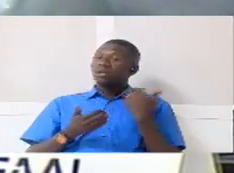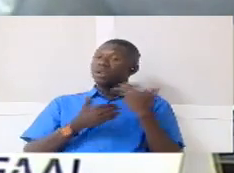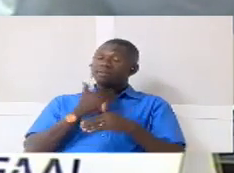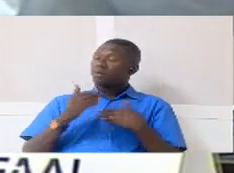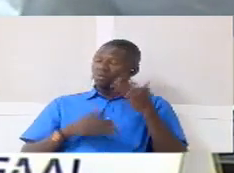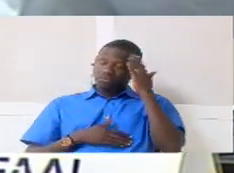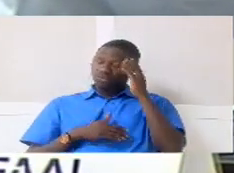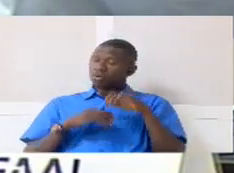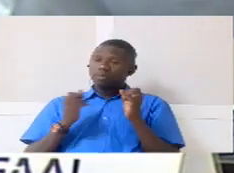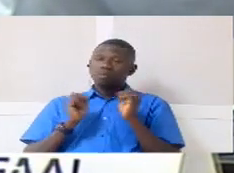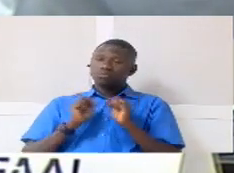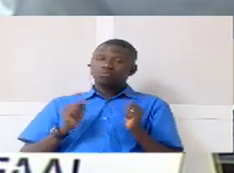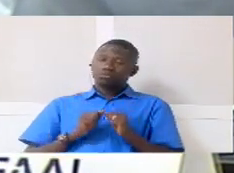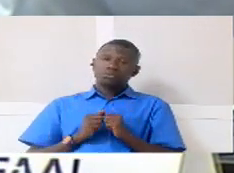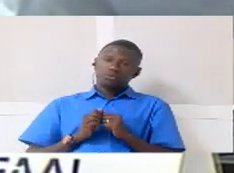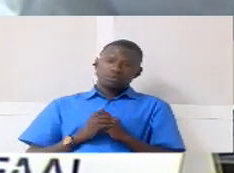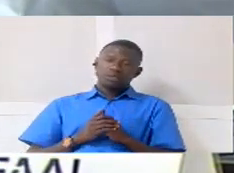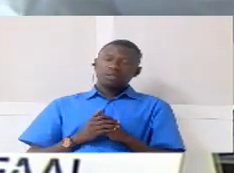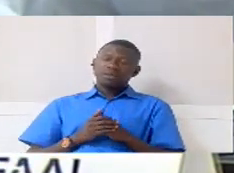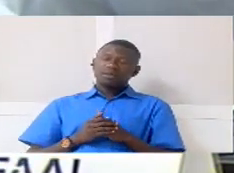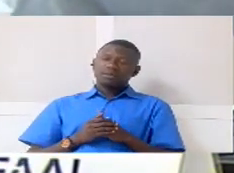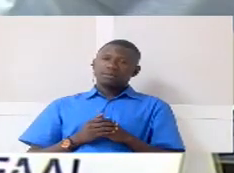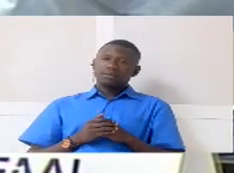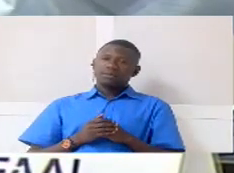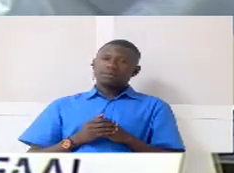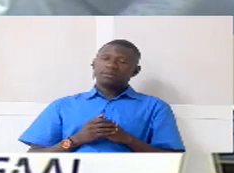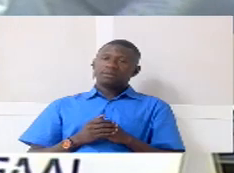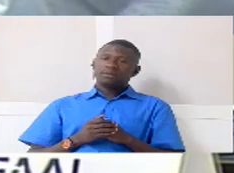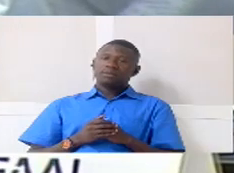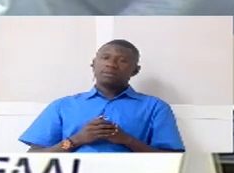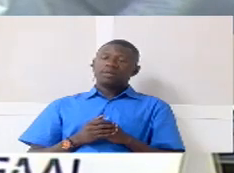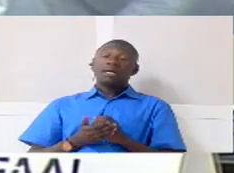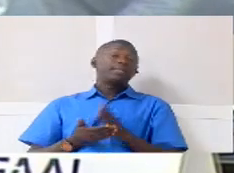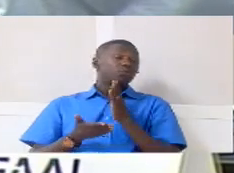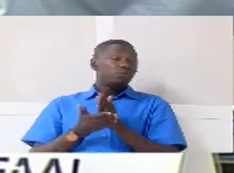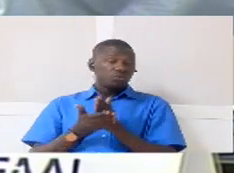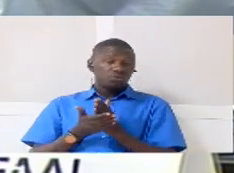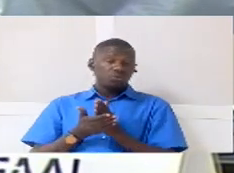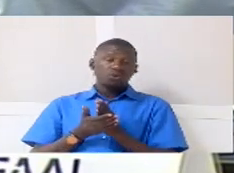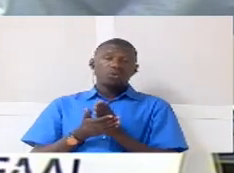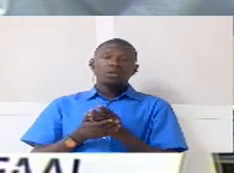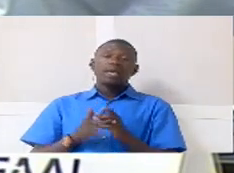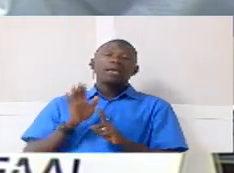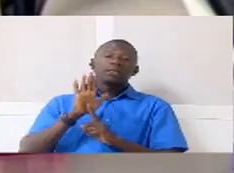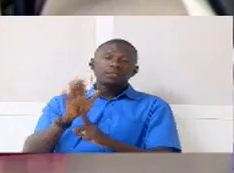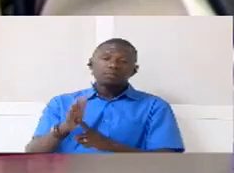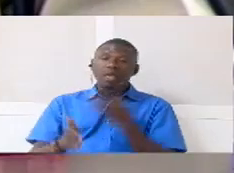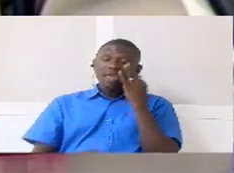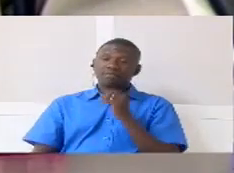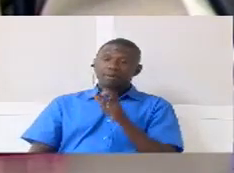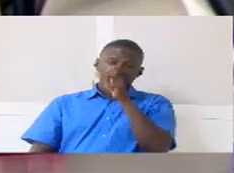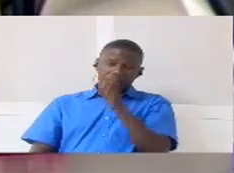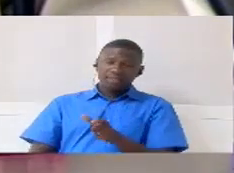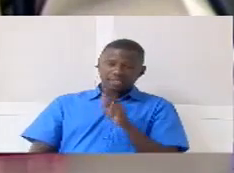was not done in most of the cases. Is that right? Well, men from Moko Kumuti, Walem Nintiko Nimmo Fata, Ka